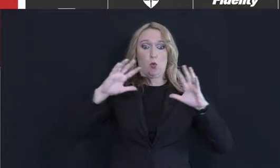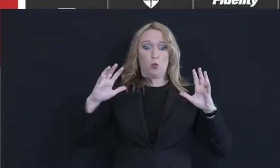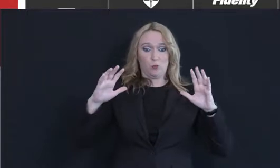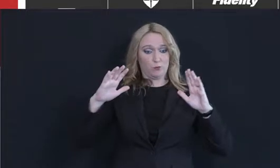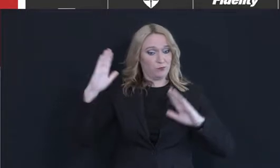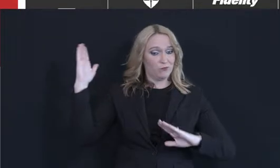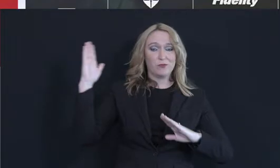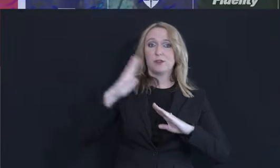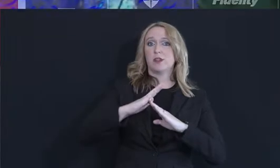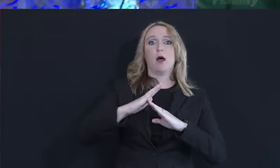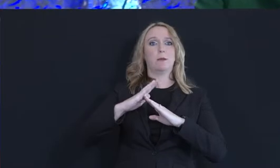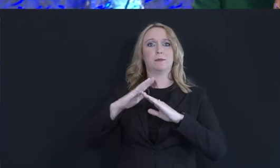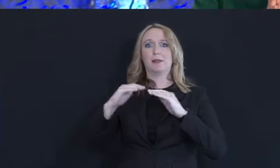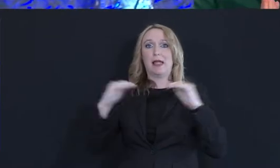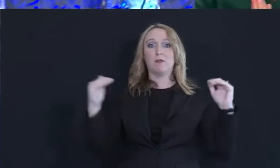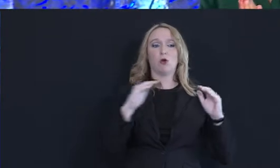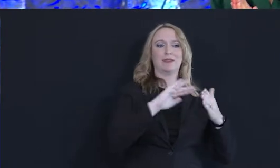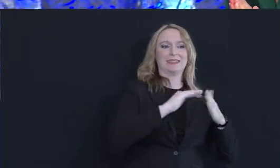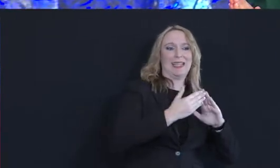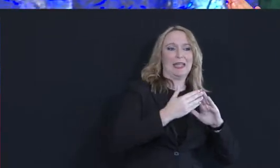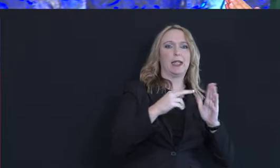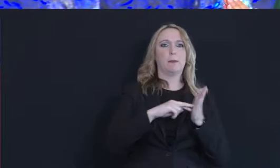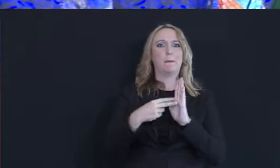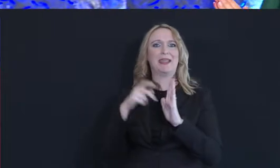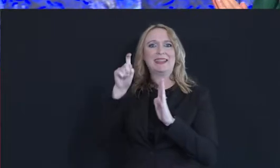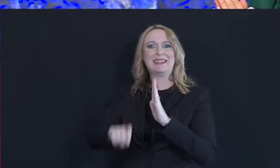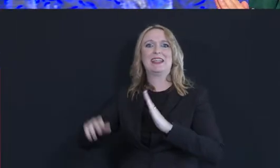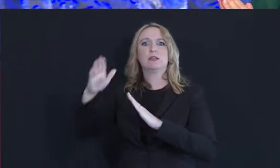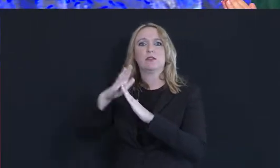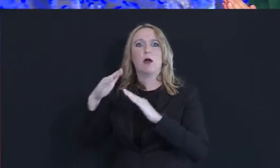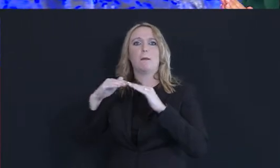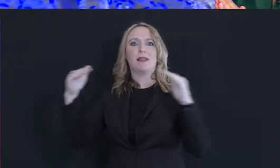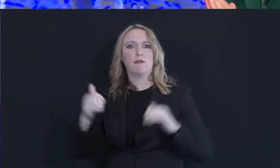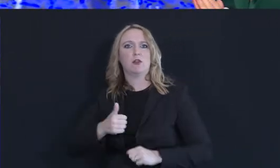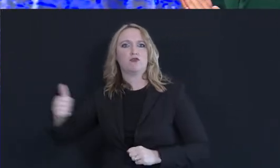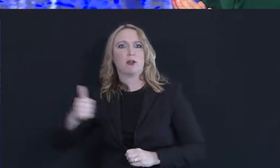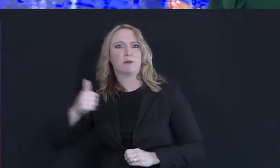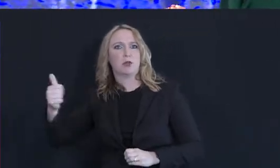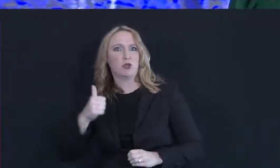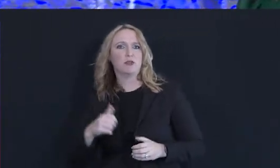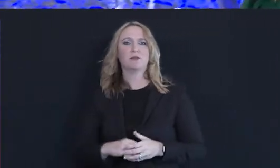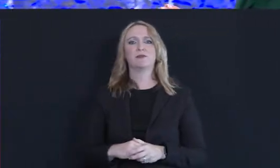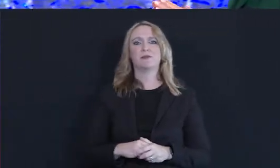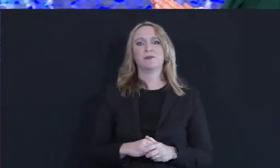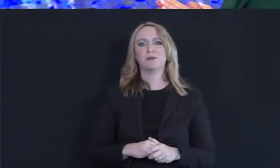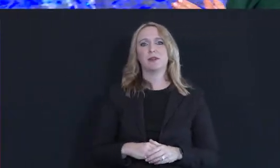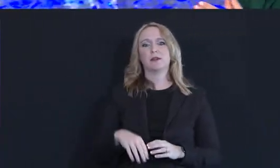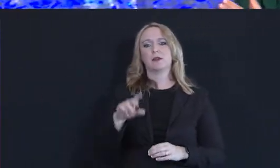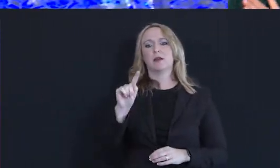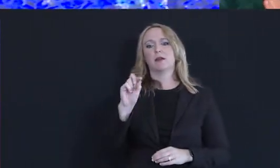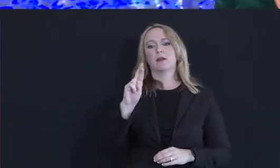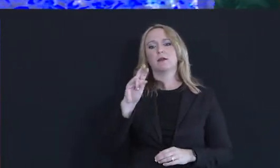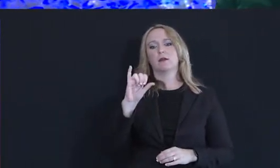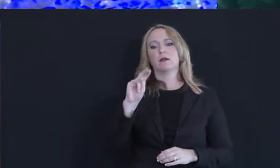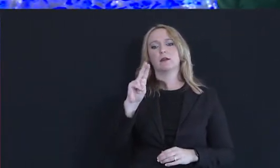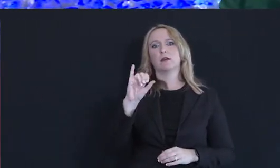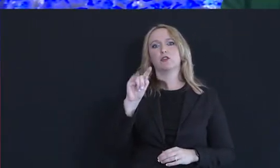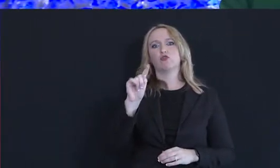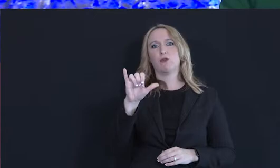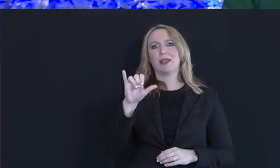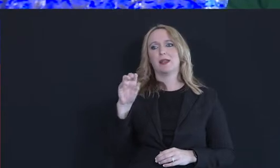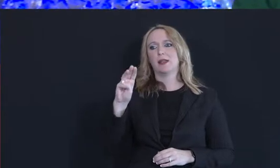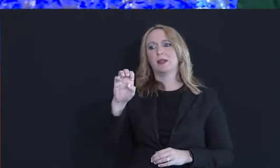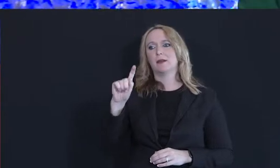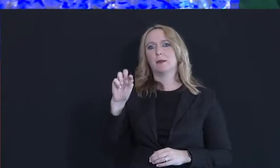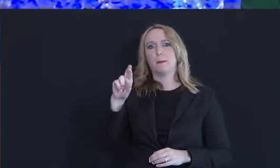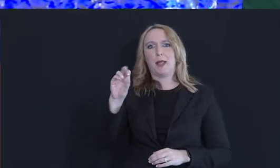transportation I'm incredibly excited by the new leadership of Rich andreski who is the CEO of Trinity Metro and when